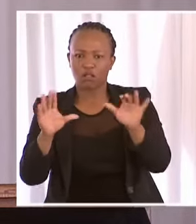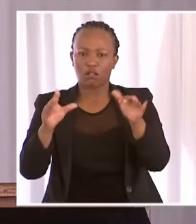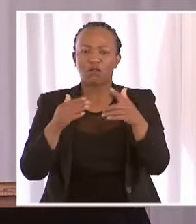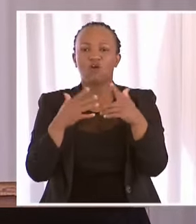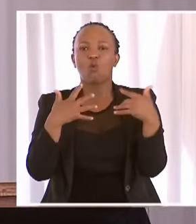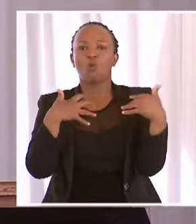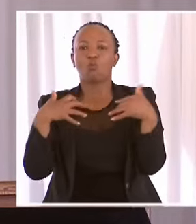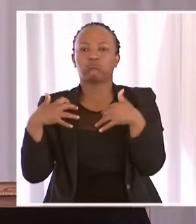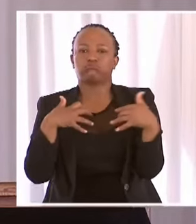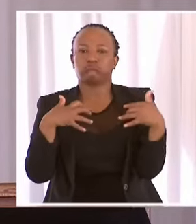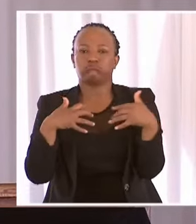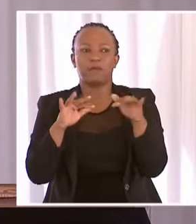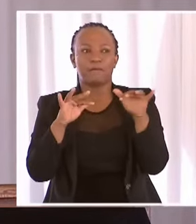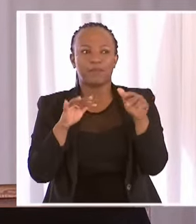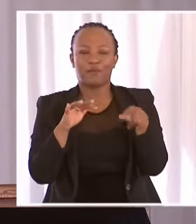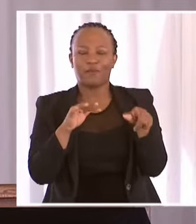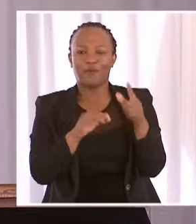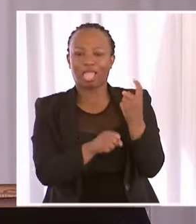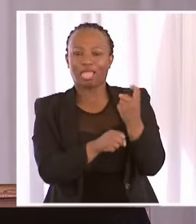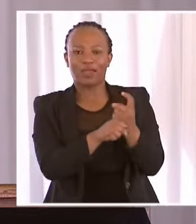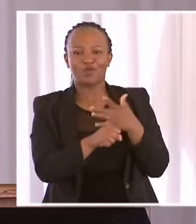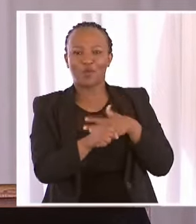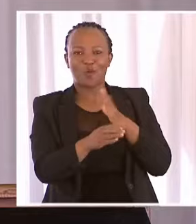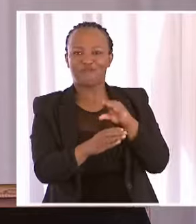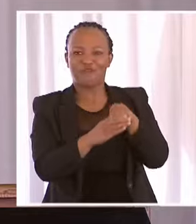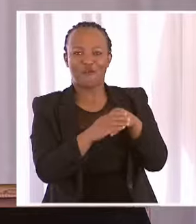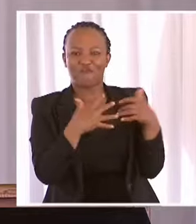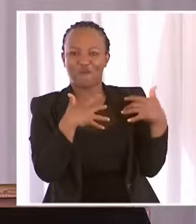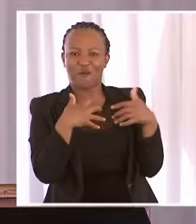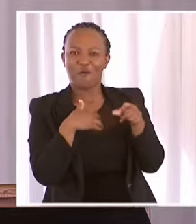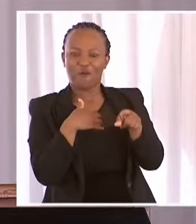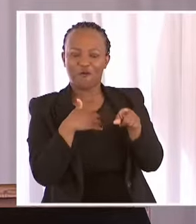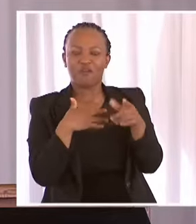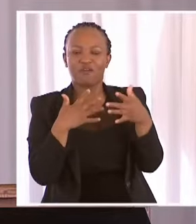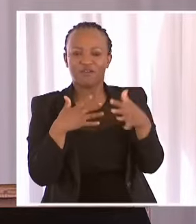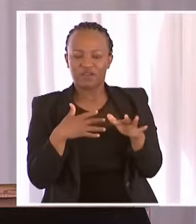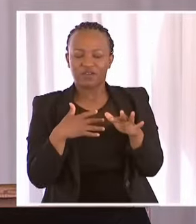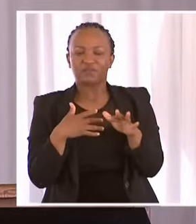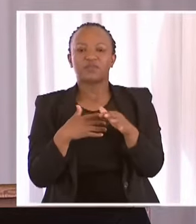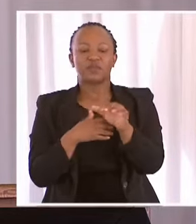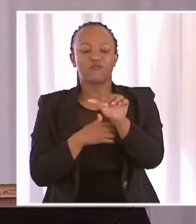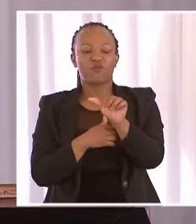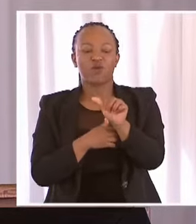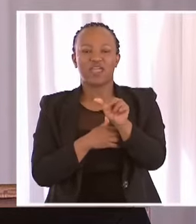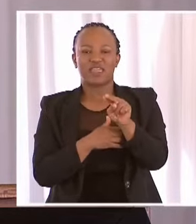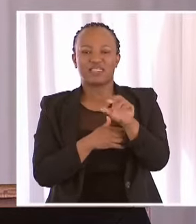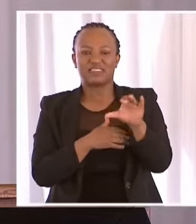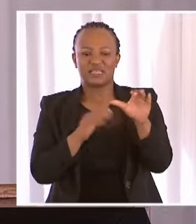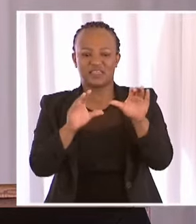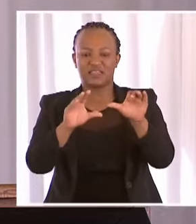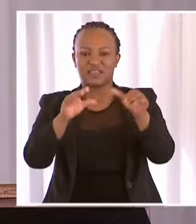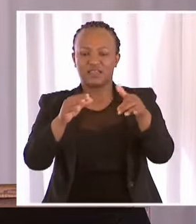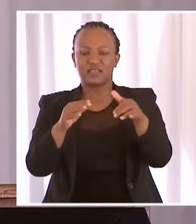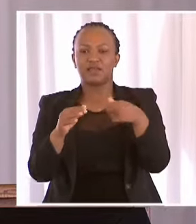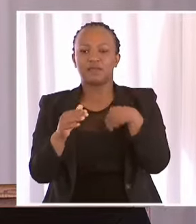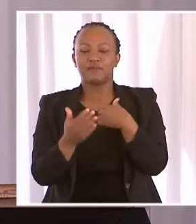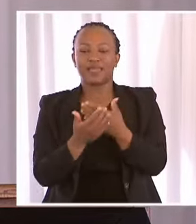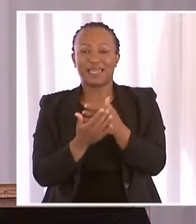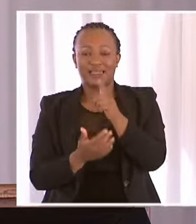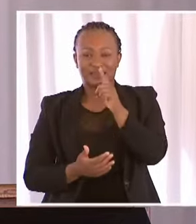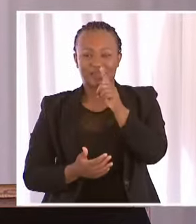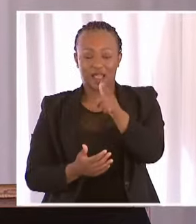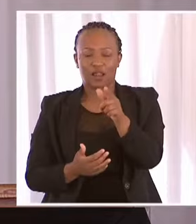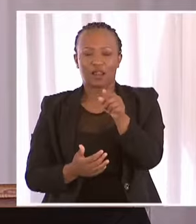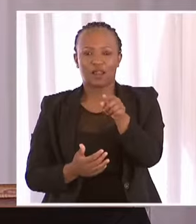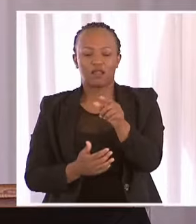War Resisters Committee, drawing some into the ANC. And I can tell you, the ones he drew